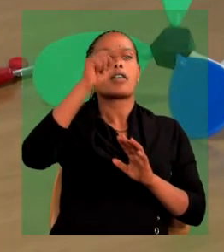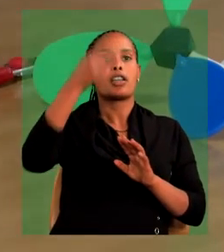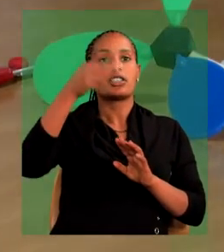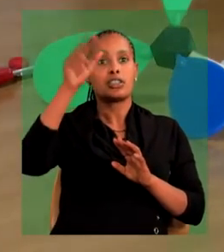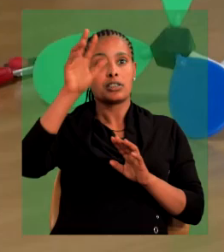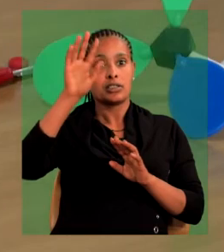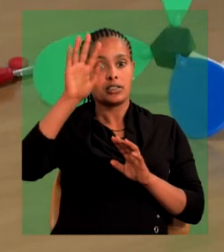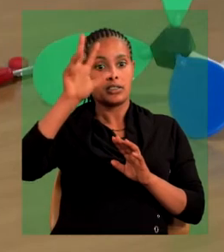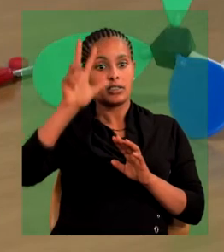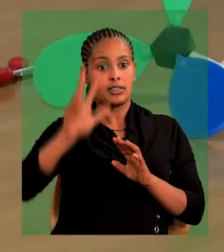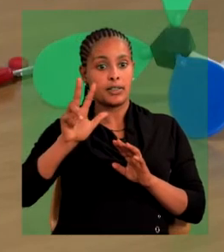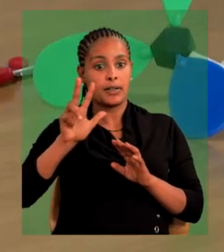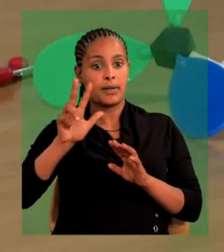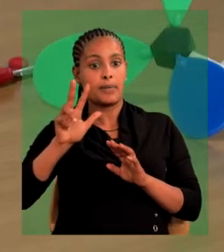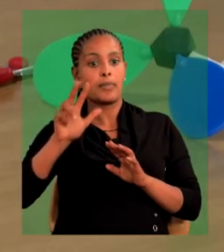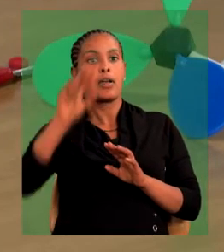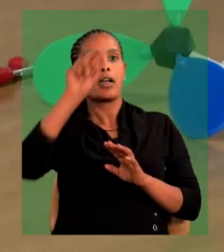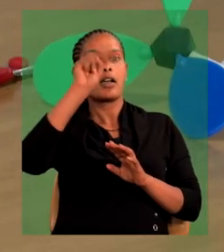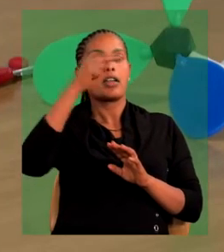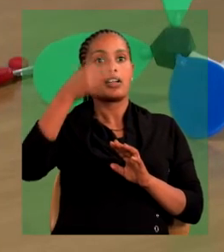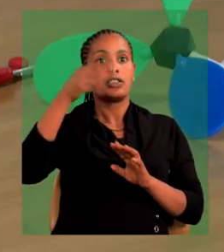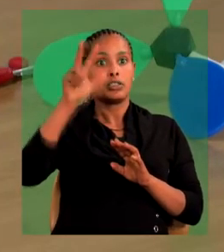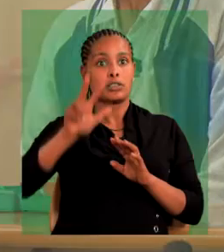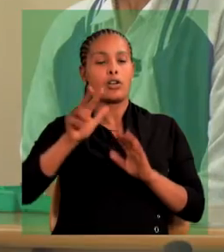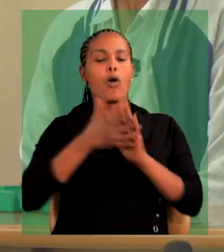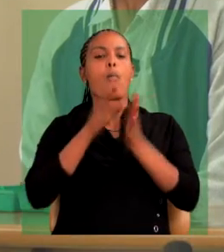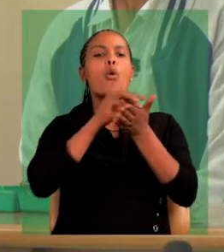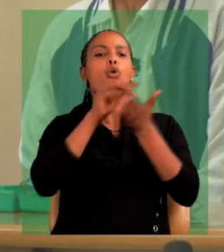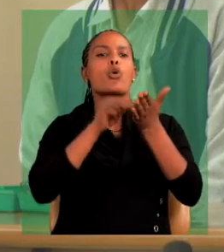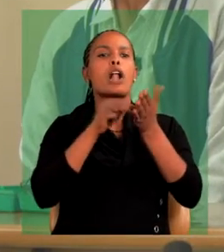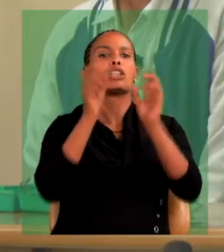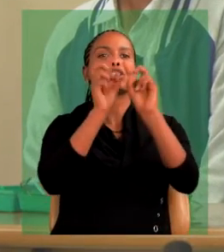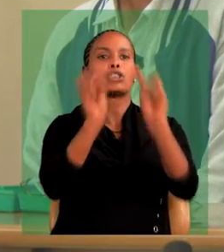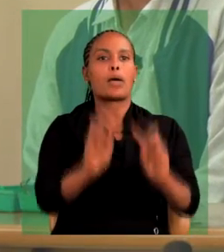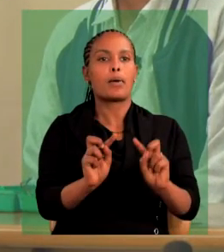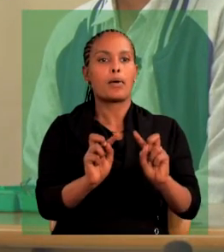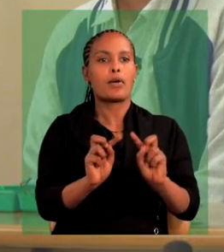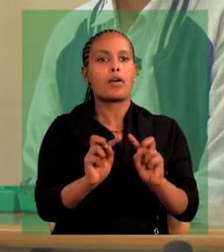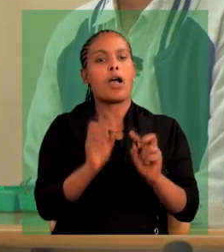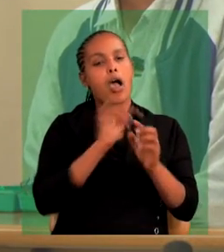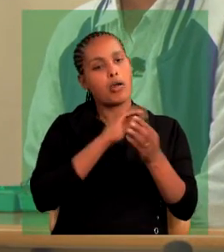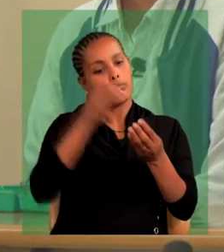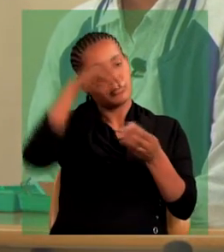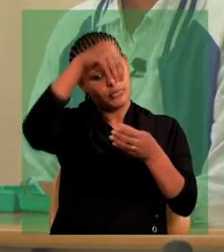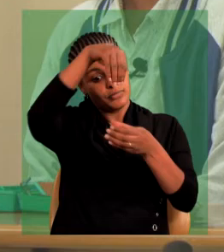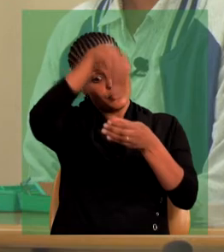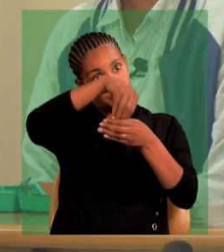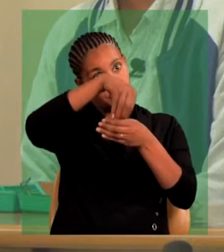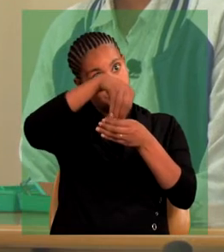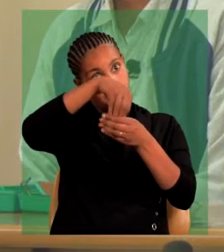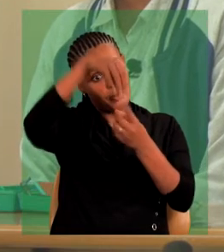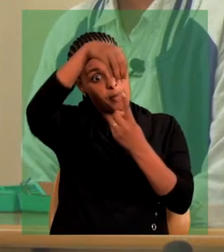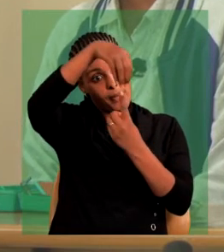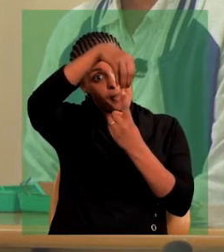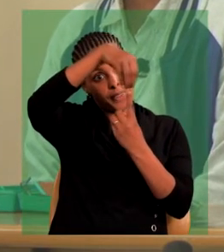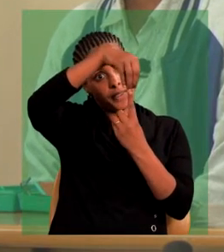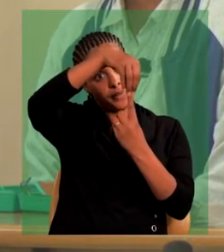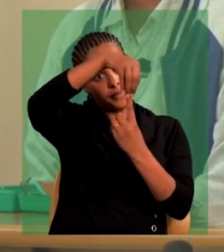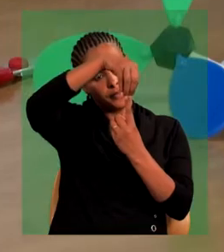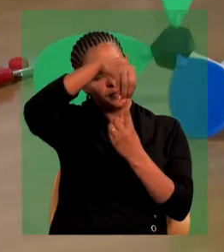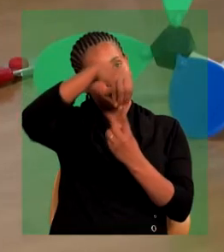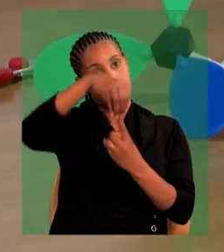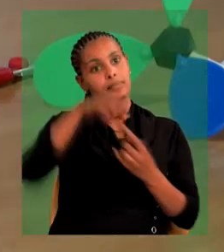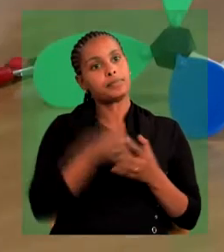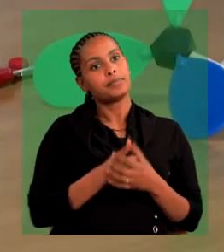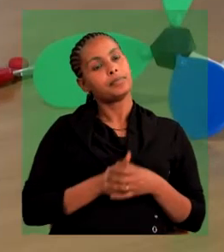is triangular pyramid. That is the molecular shape. But if I put the, I know there is a pair of electrons here.